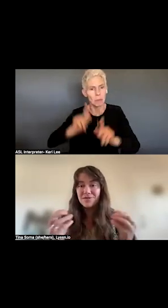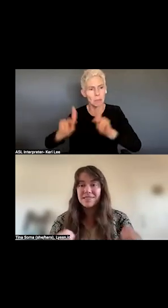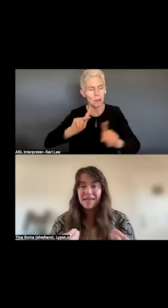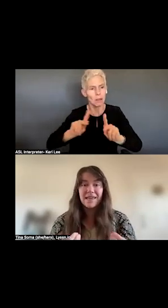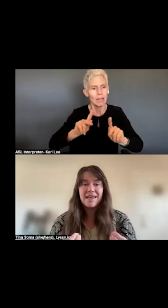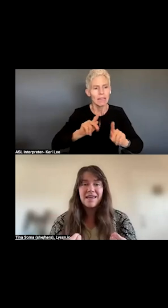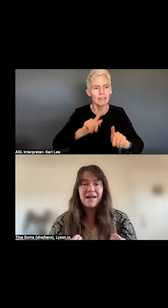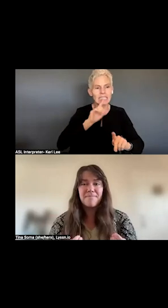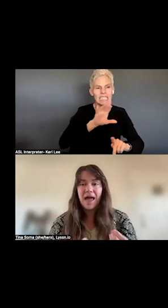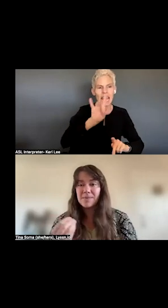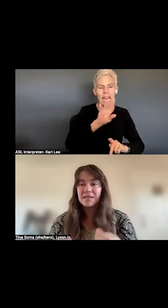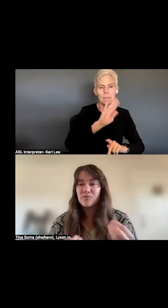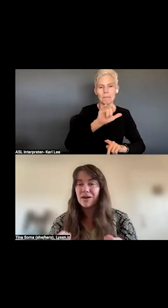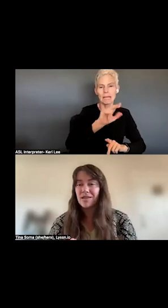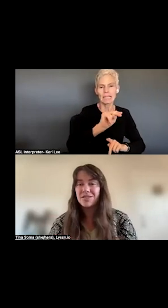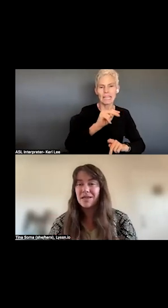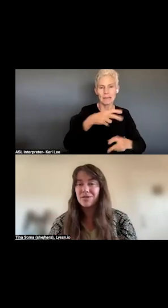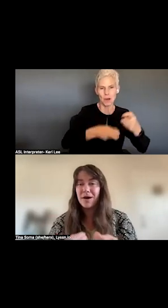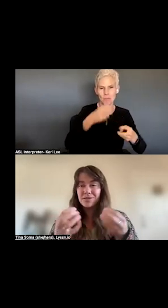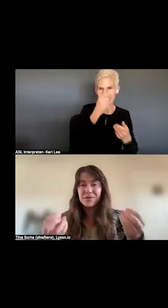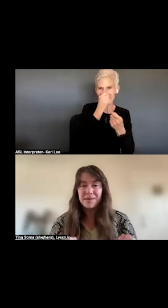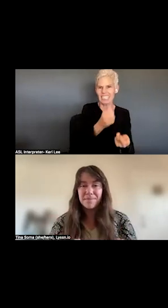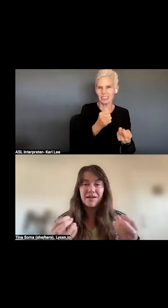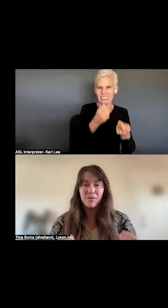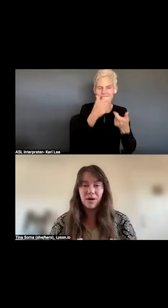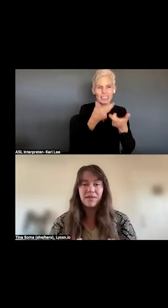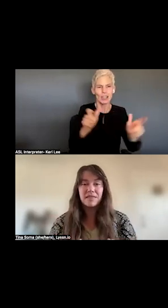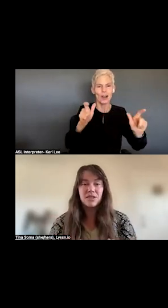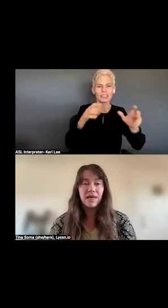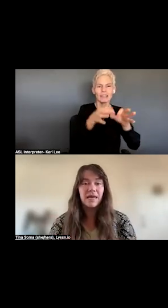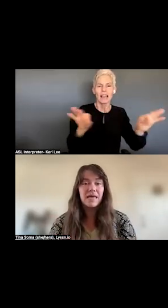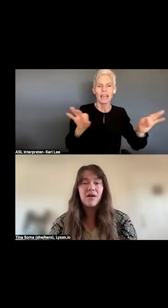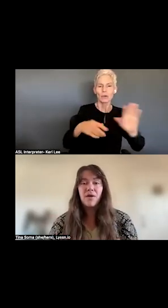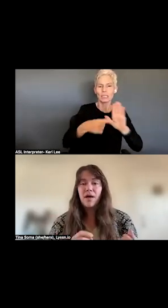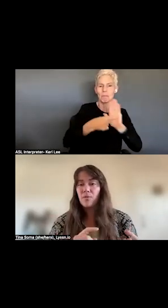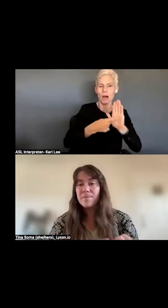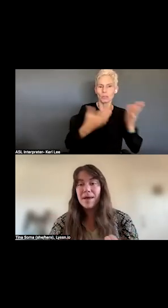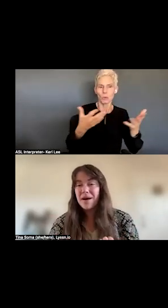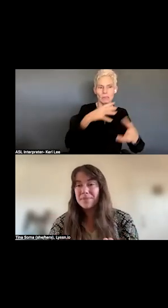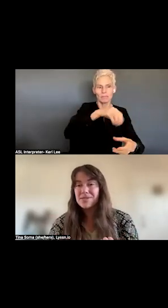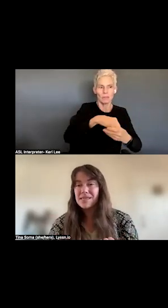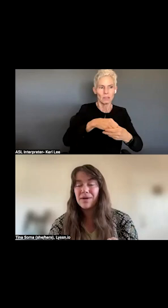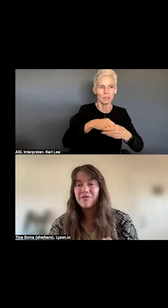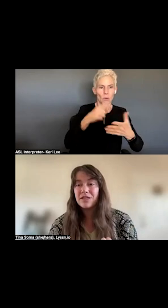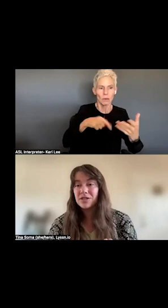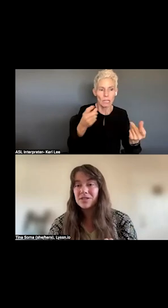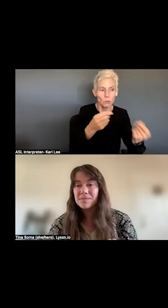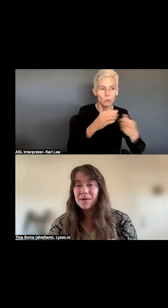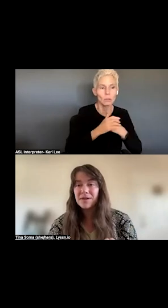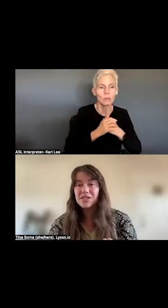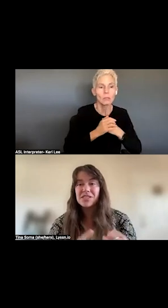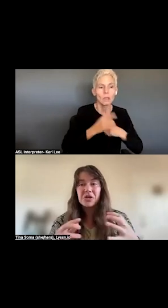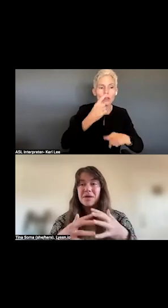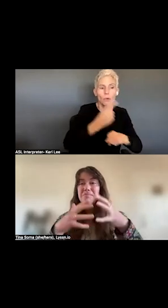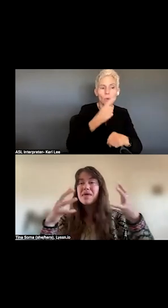really interesting aspect of what are large language models really made of and what are they doing. We might not be using the right features to